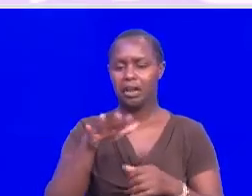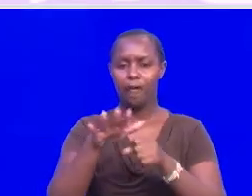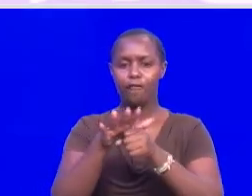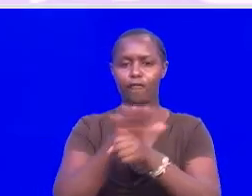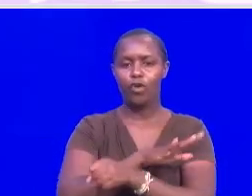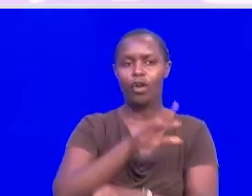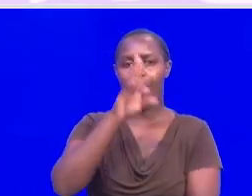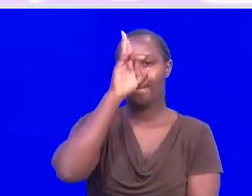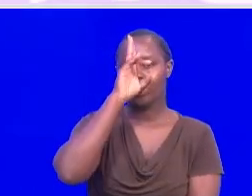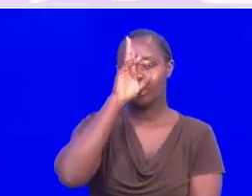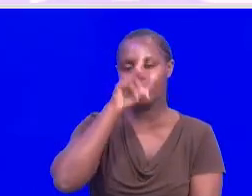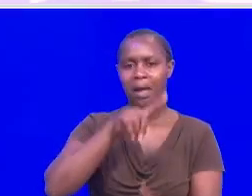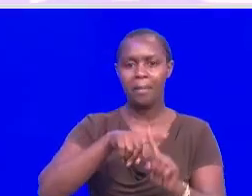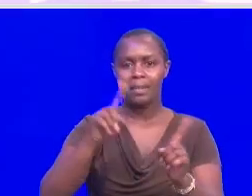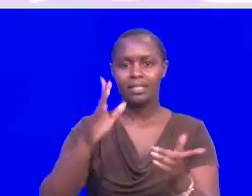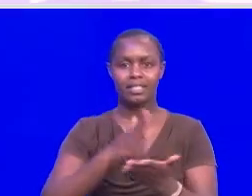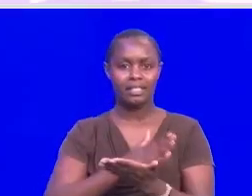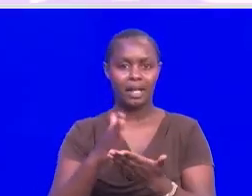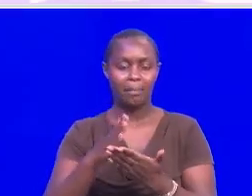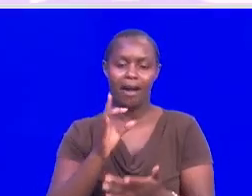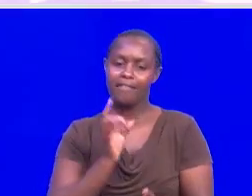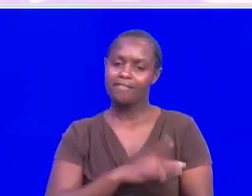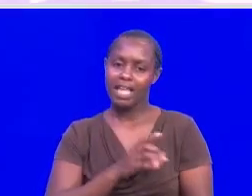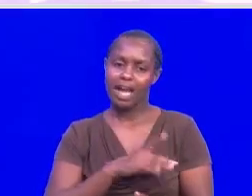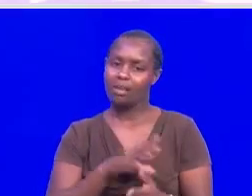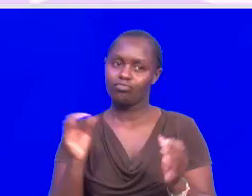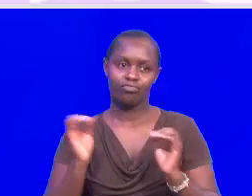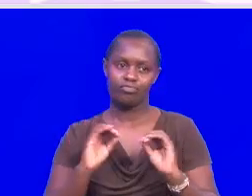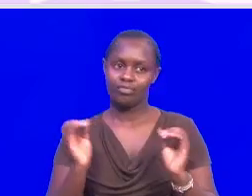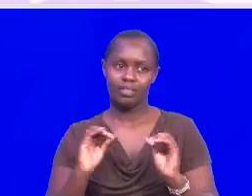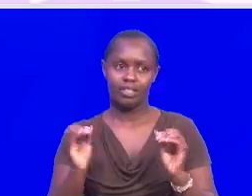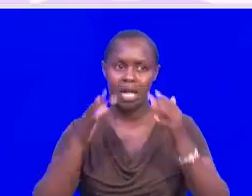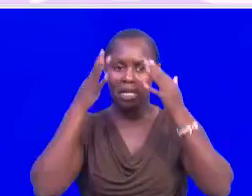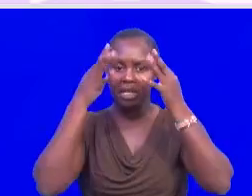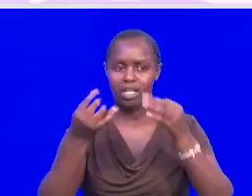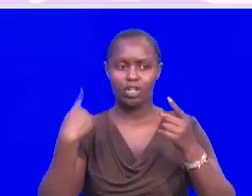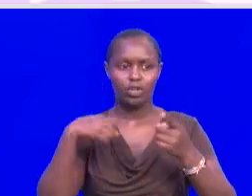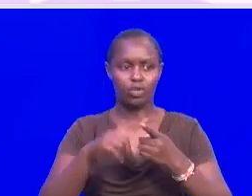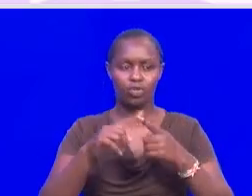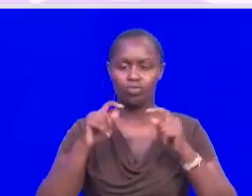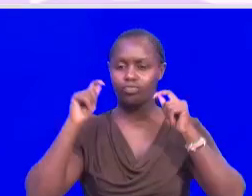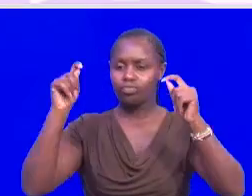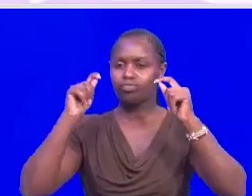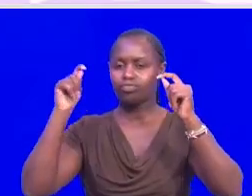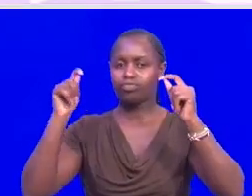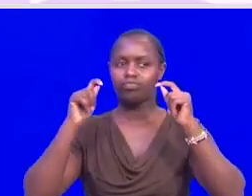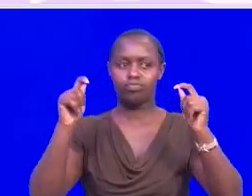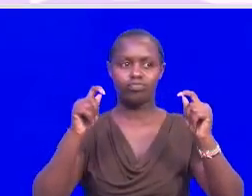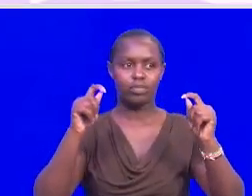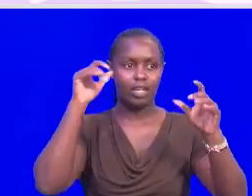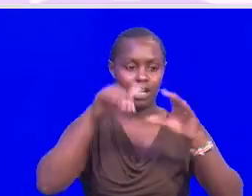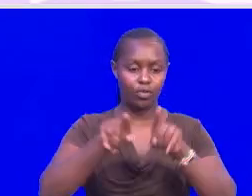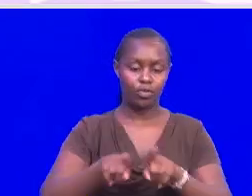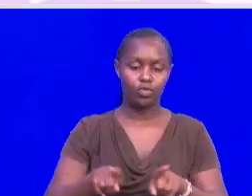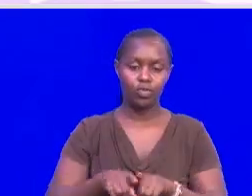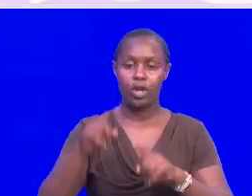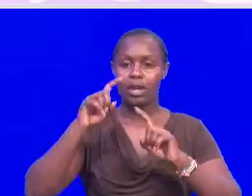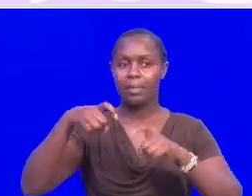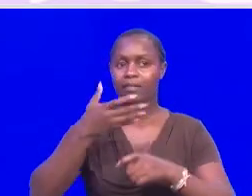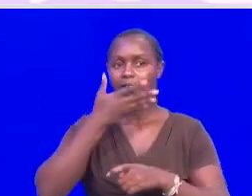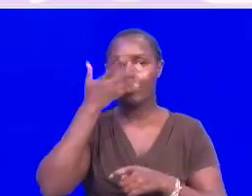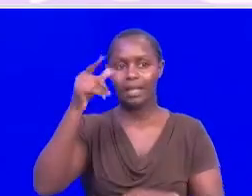areas, protesters did not let fear hold them back, and rather they marched out in numbers to demonstrate and demand better governance in the